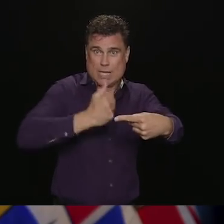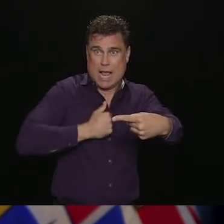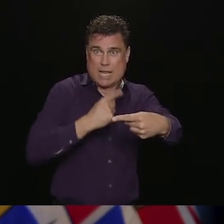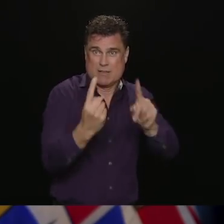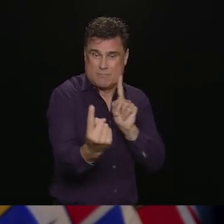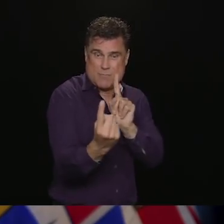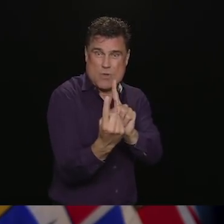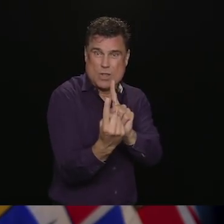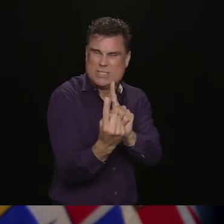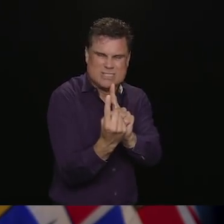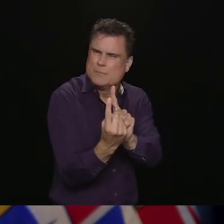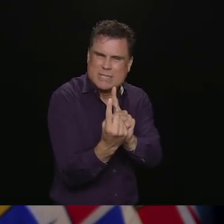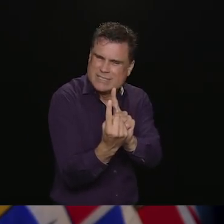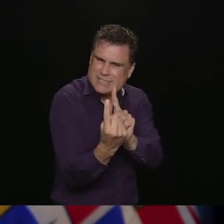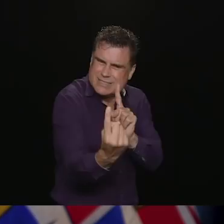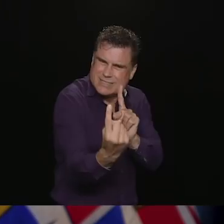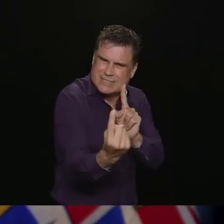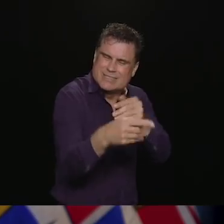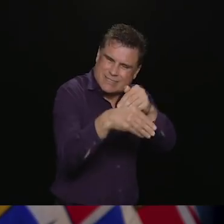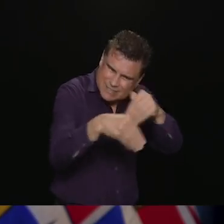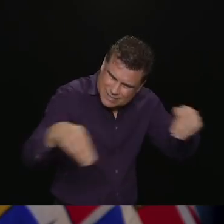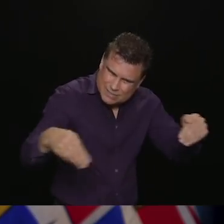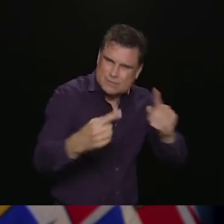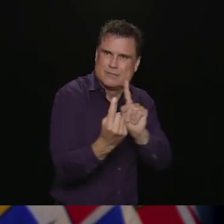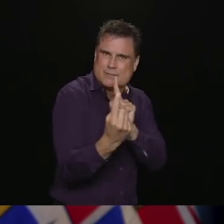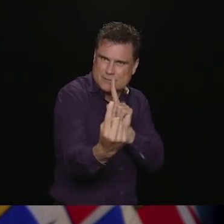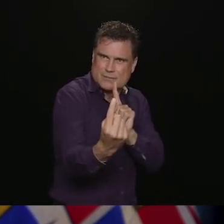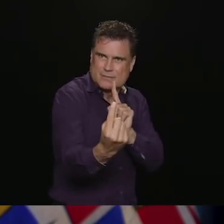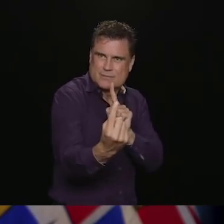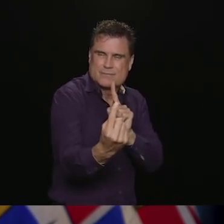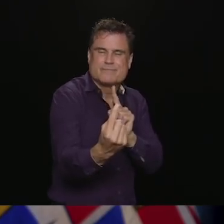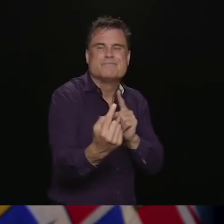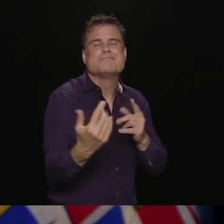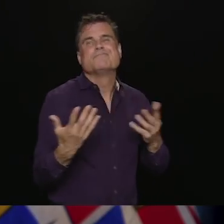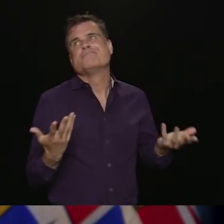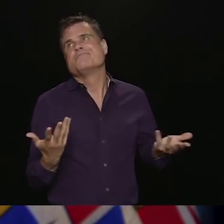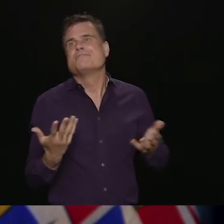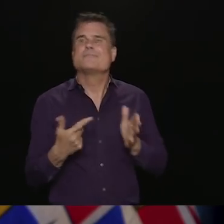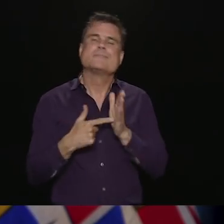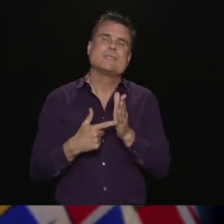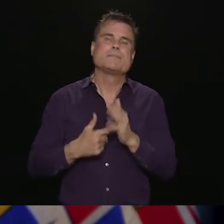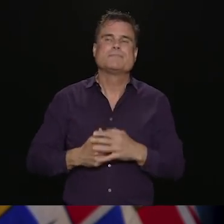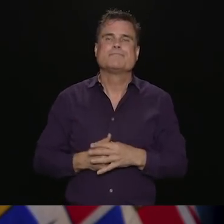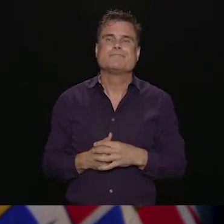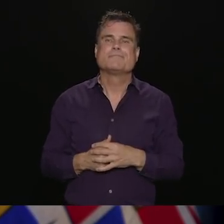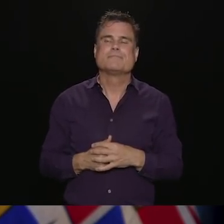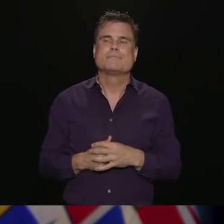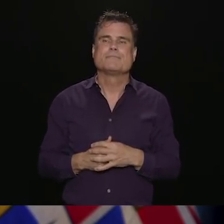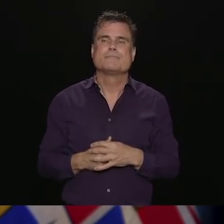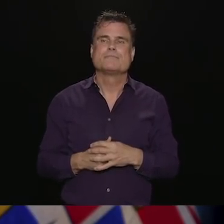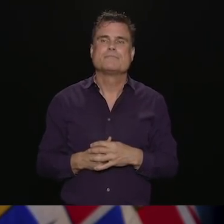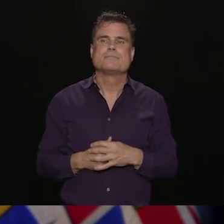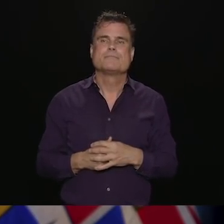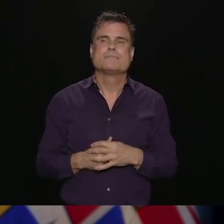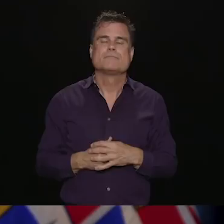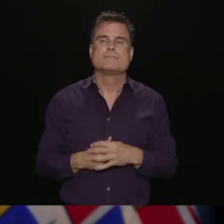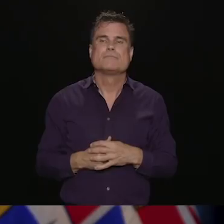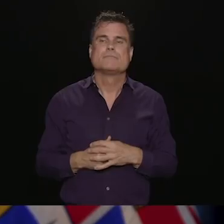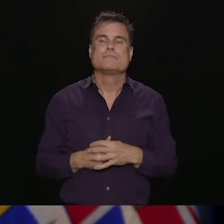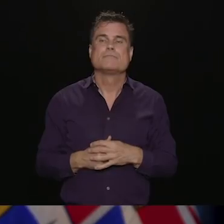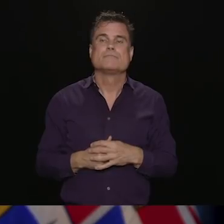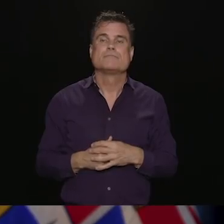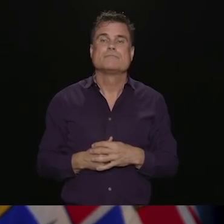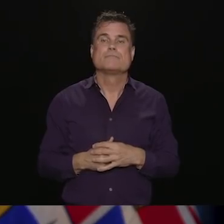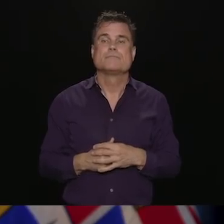same if somebody came across and was in quarantine as a contact of a contact, somebody in quarantine. I would just still need